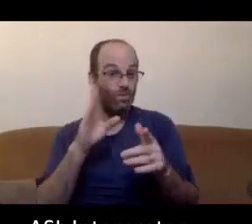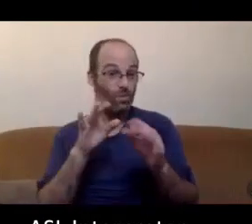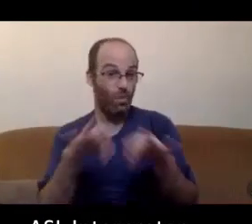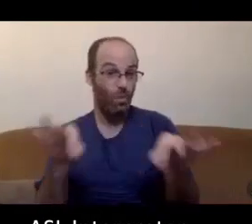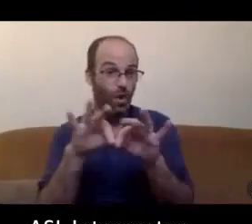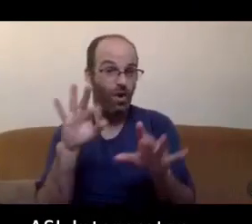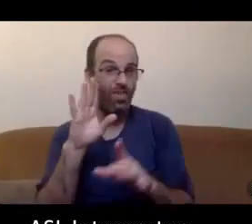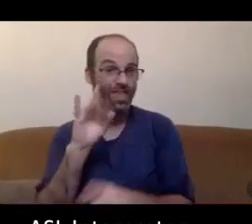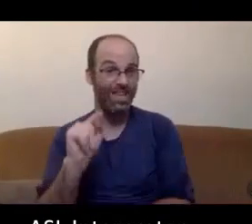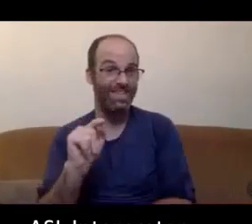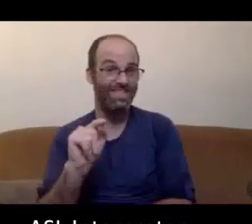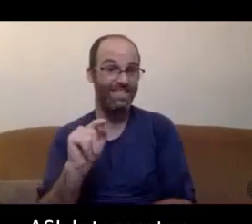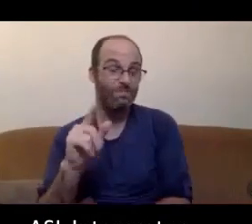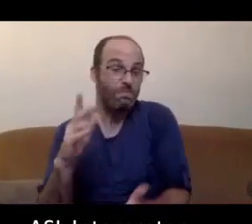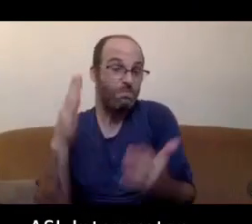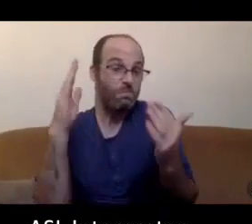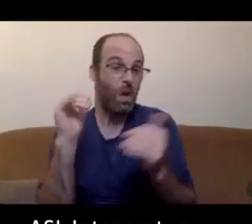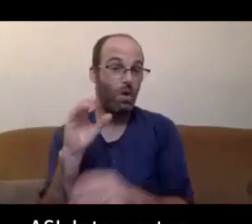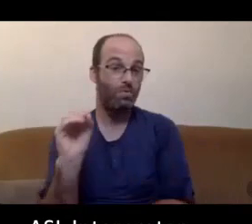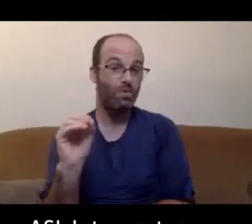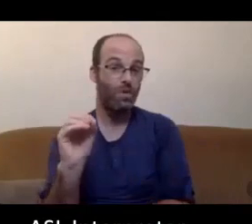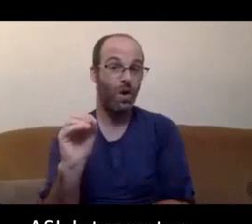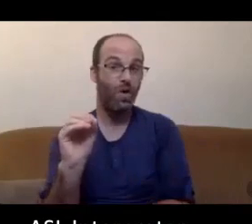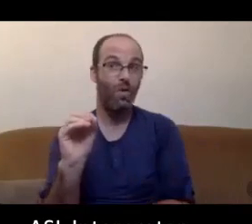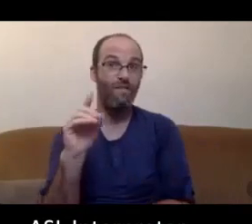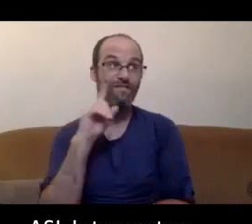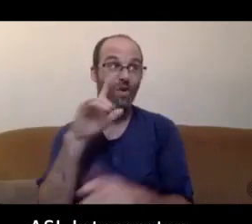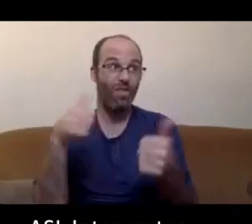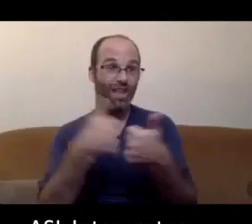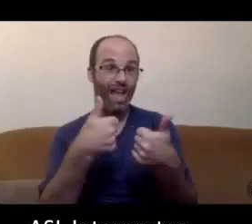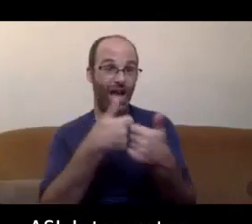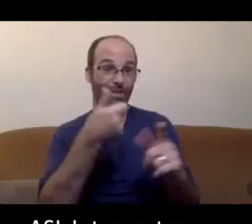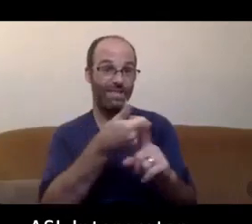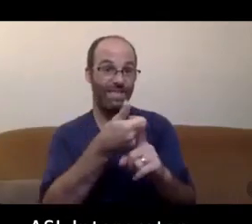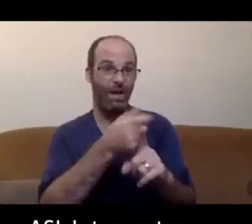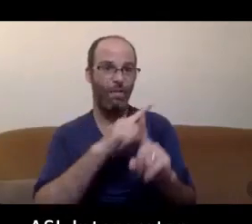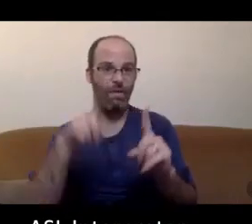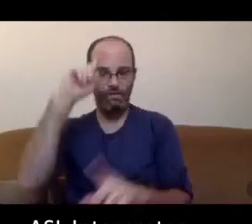me personally, absolutely. The